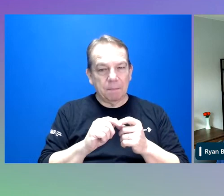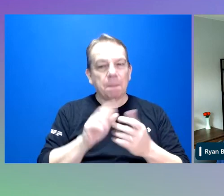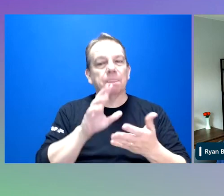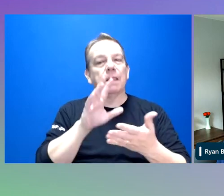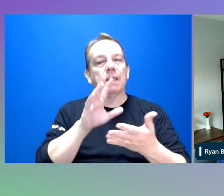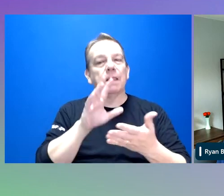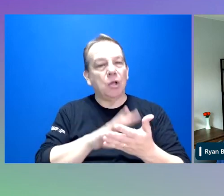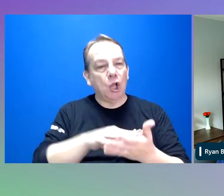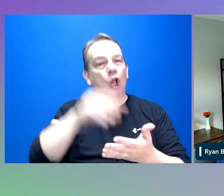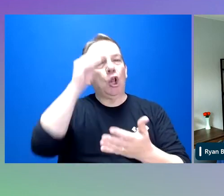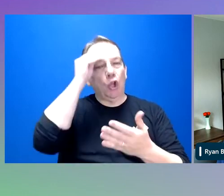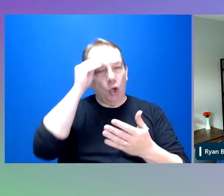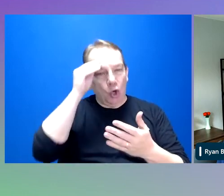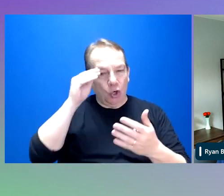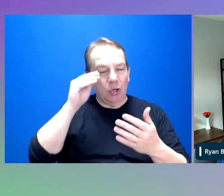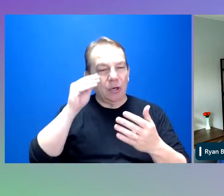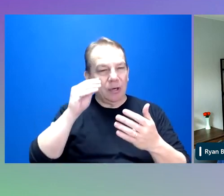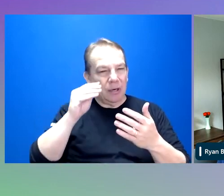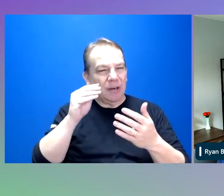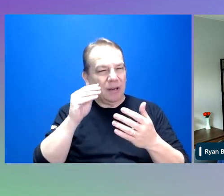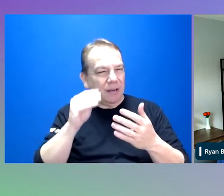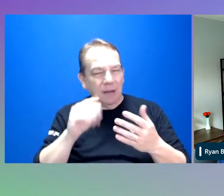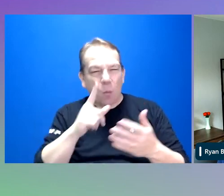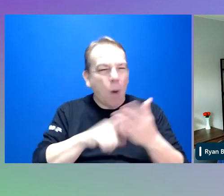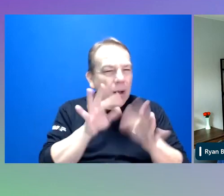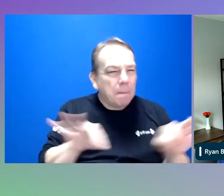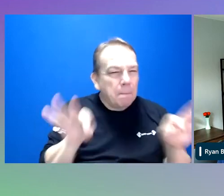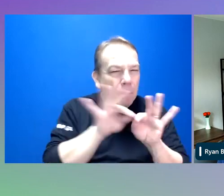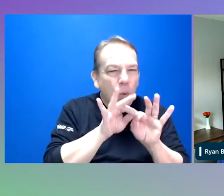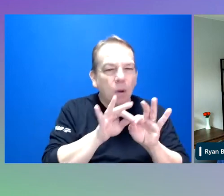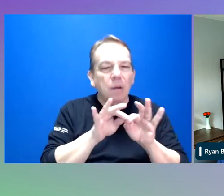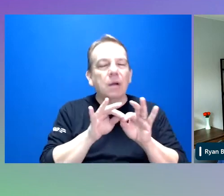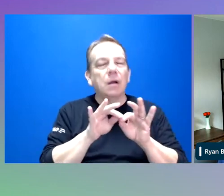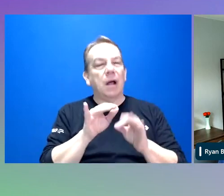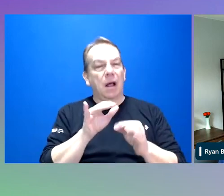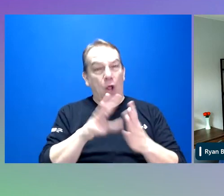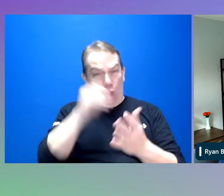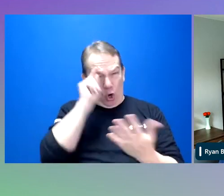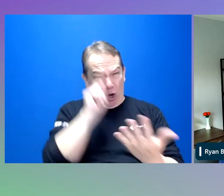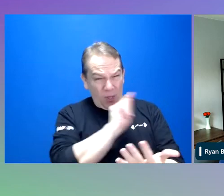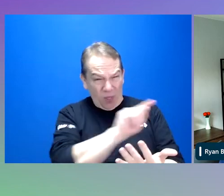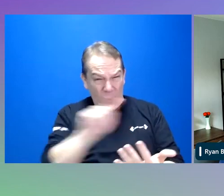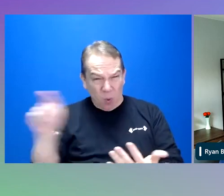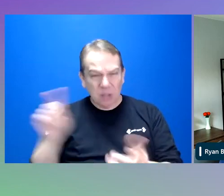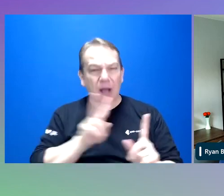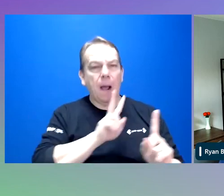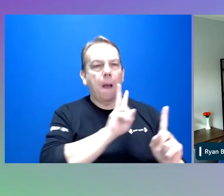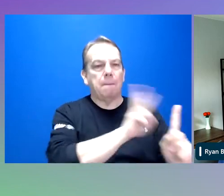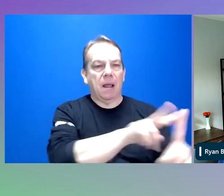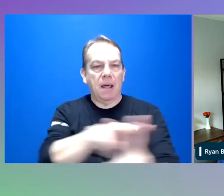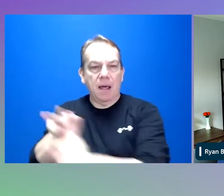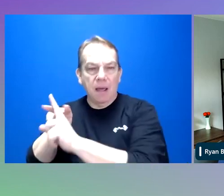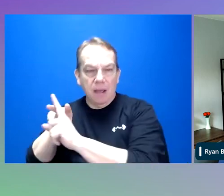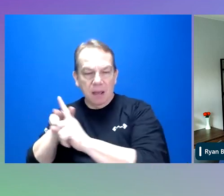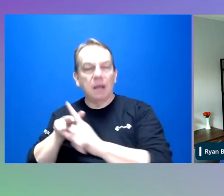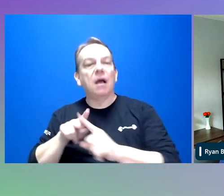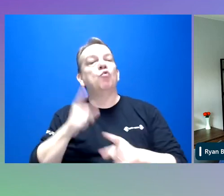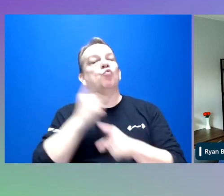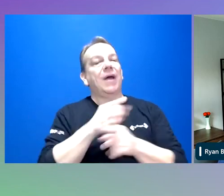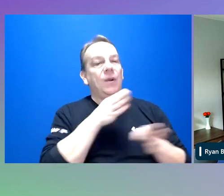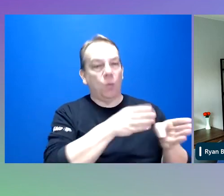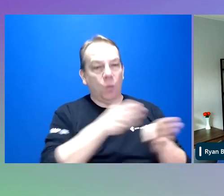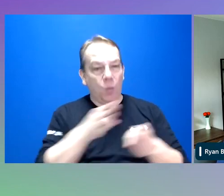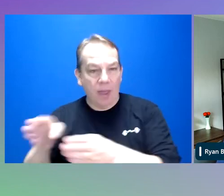learn, try and detect what the important things are to learn just those, and then apply them judiciously. Like I said, just